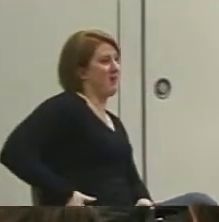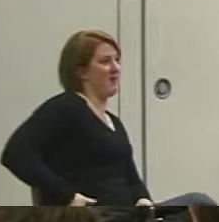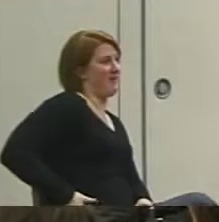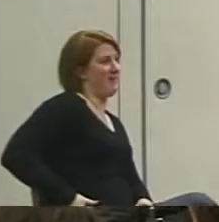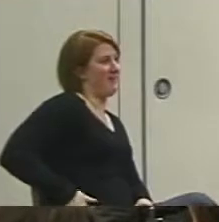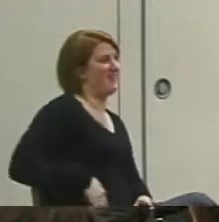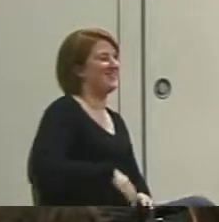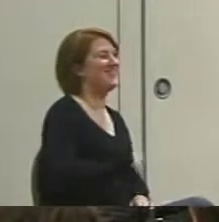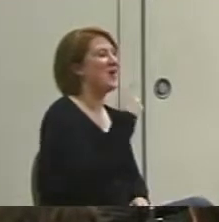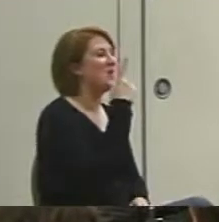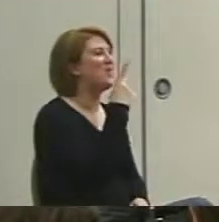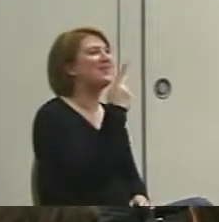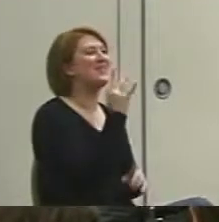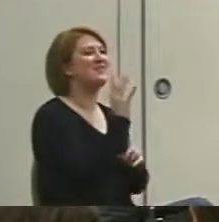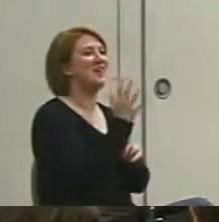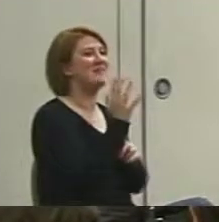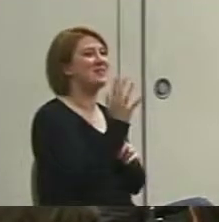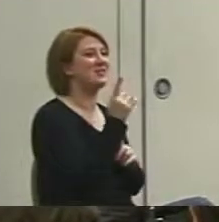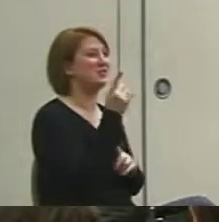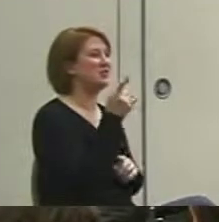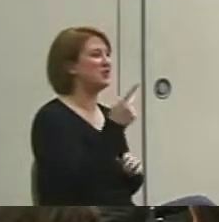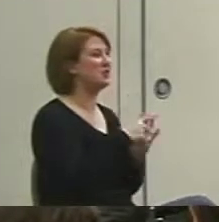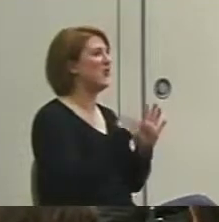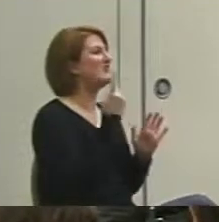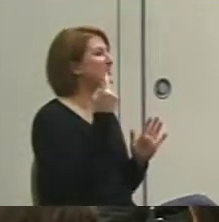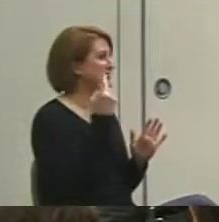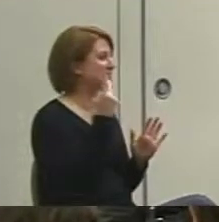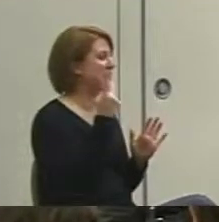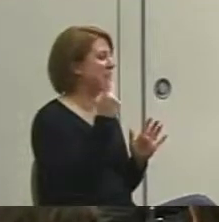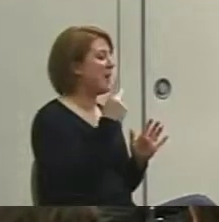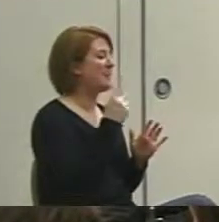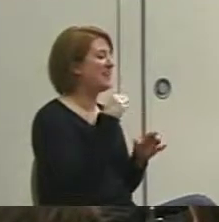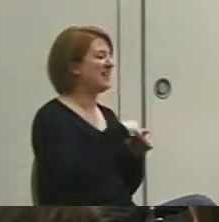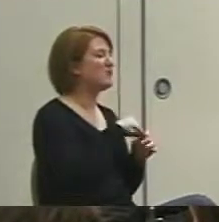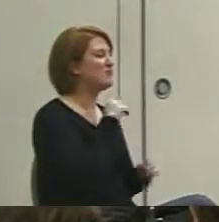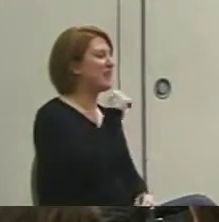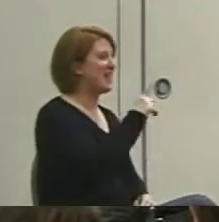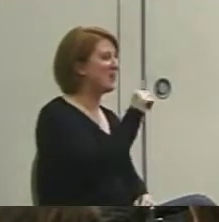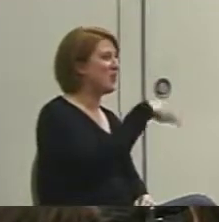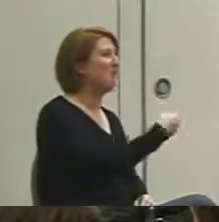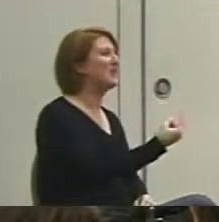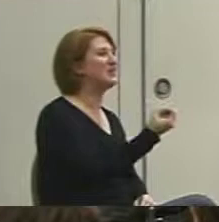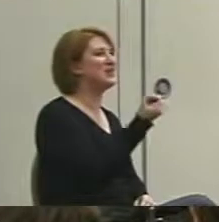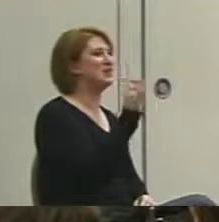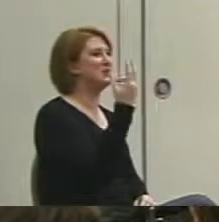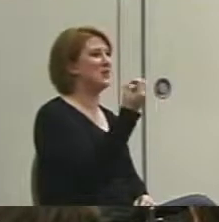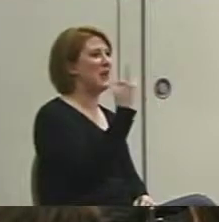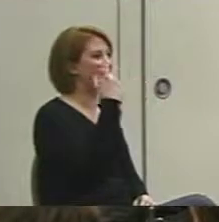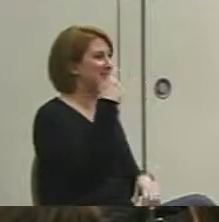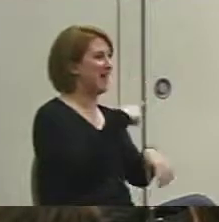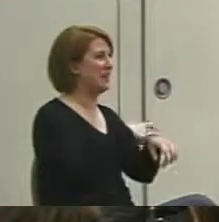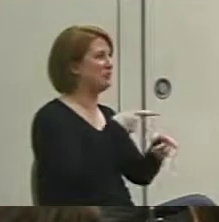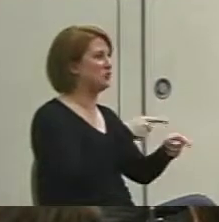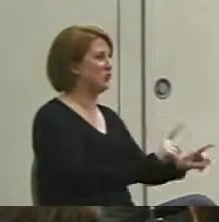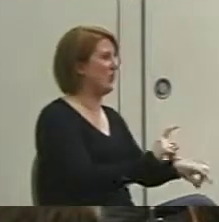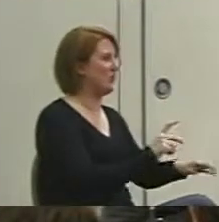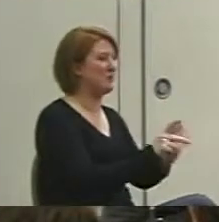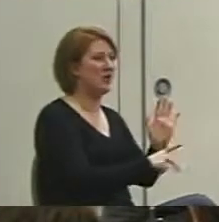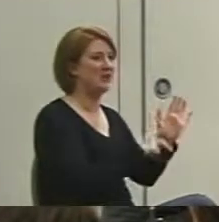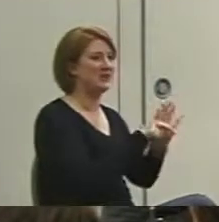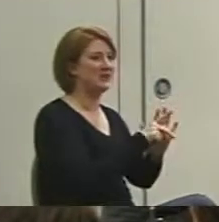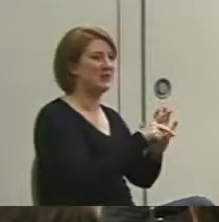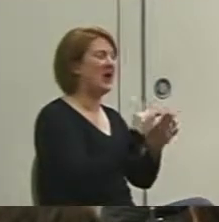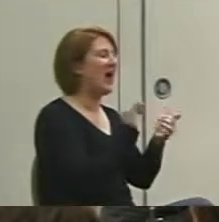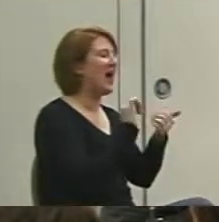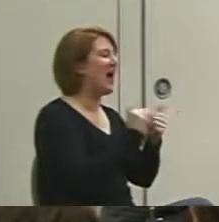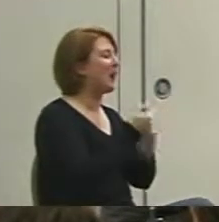So out of those 5 minutes, you did it twice. But in reality, you really did it 12 times in that period. So how would you